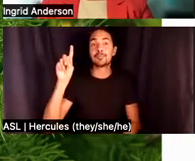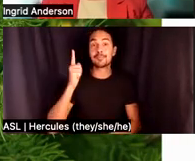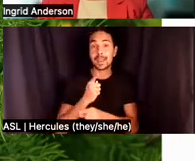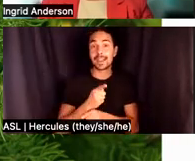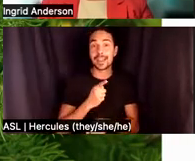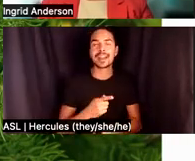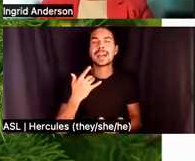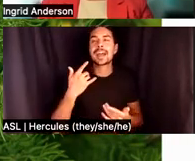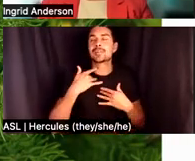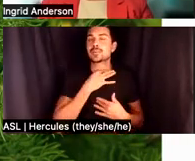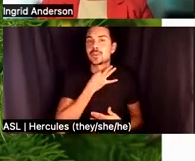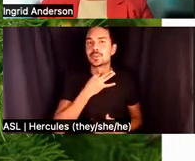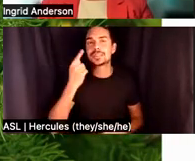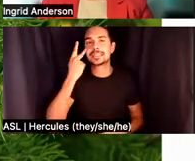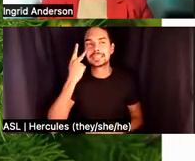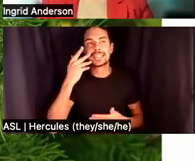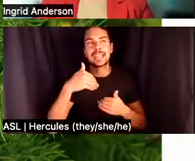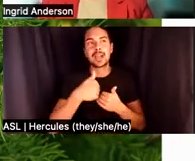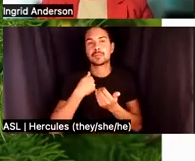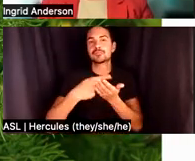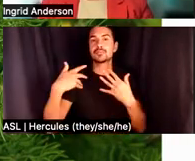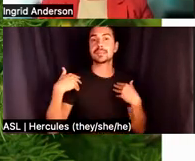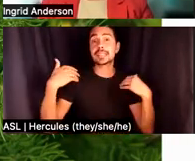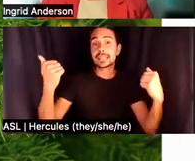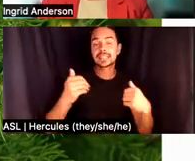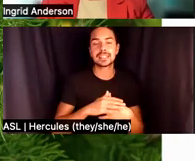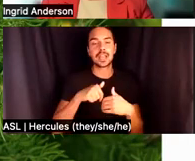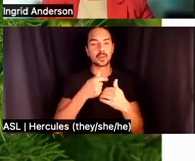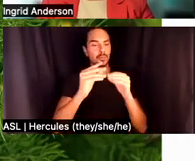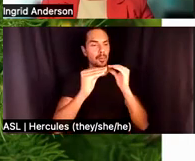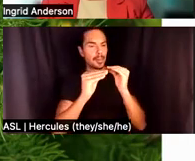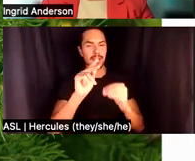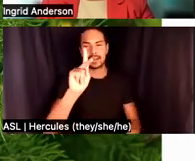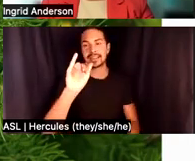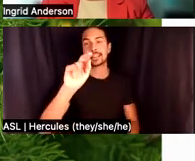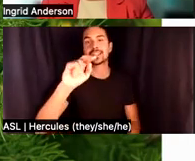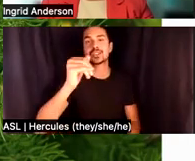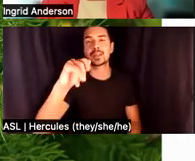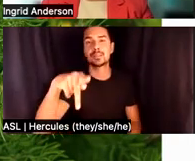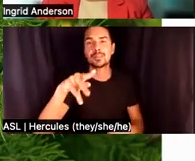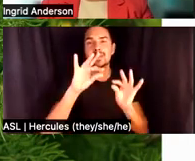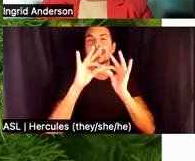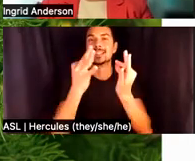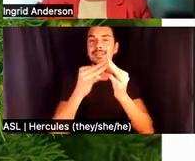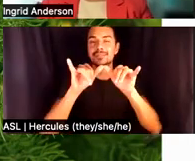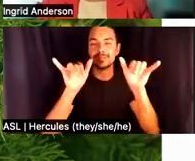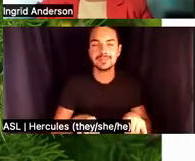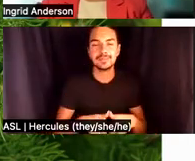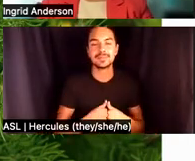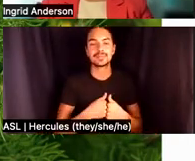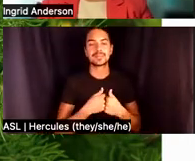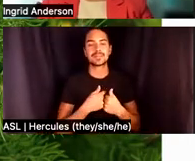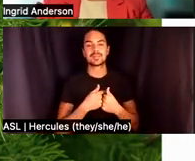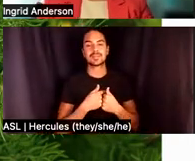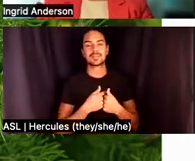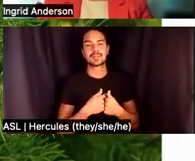that intense work looks like as well, to repair the kinship systems, to reclaim our own bodies for our sake and for the